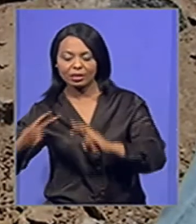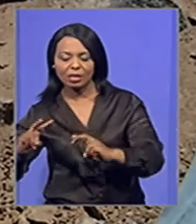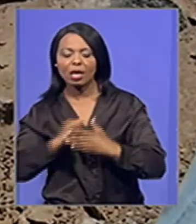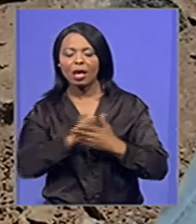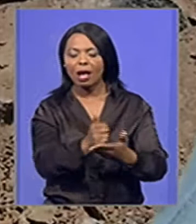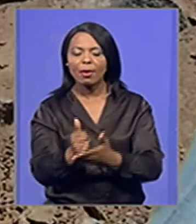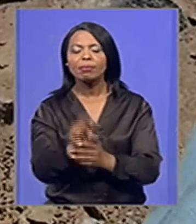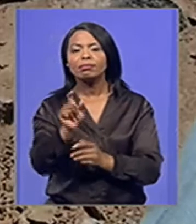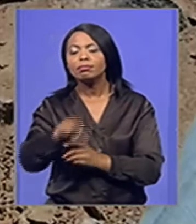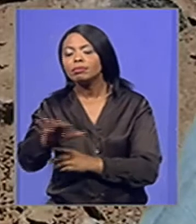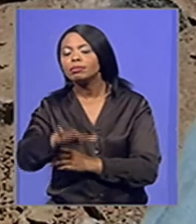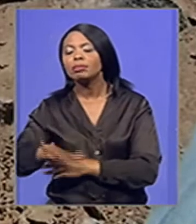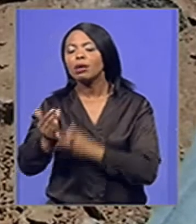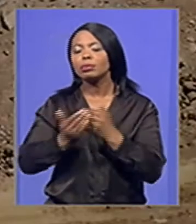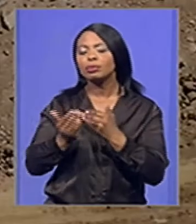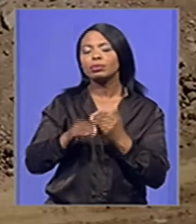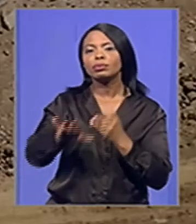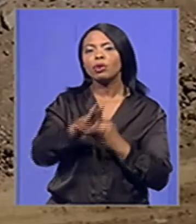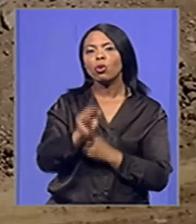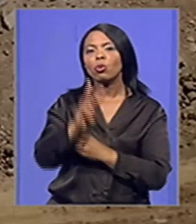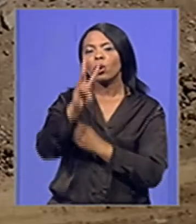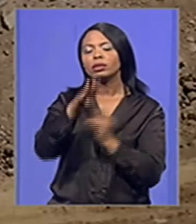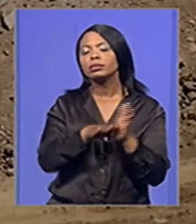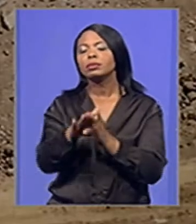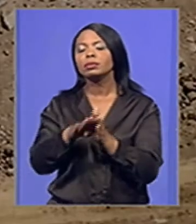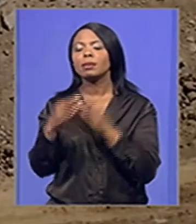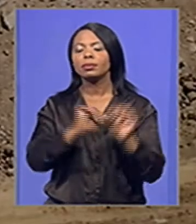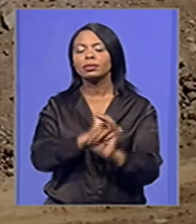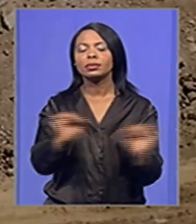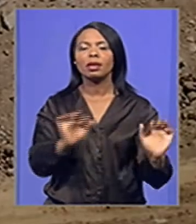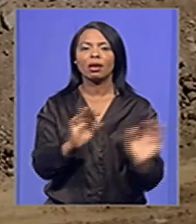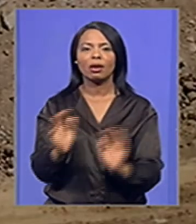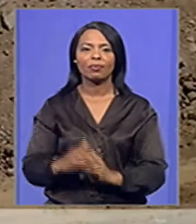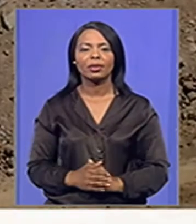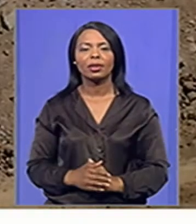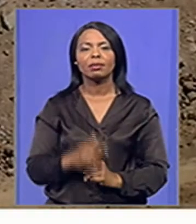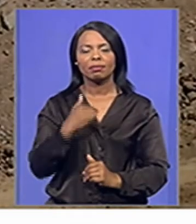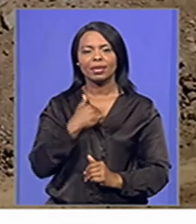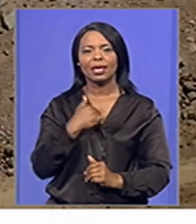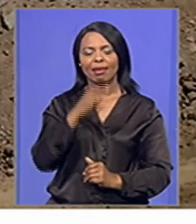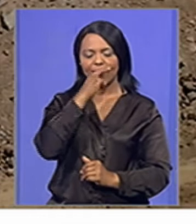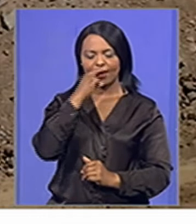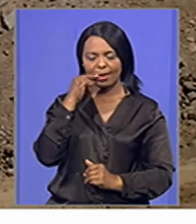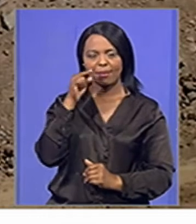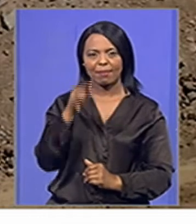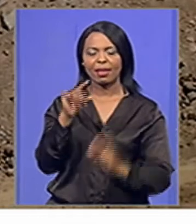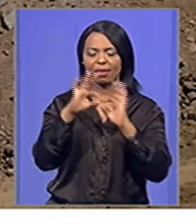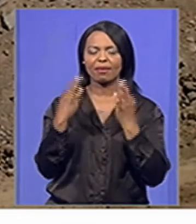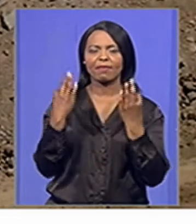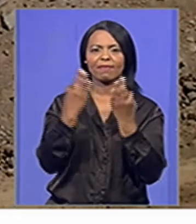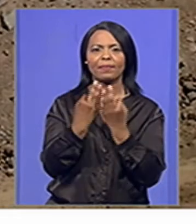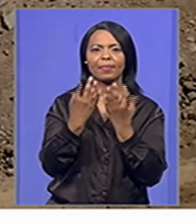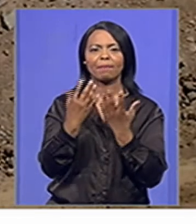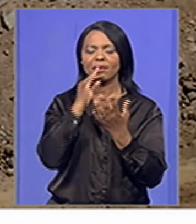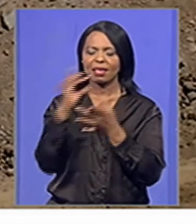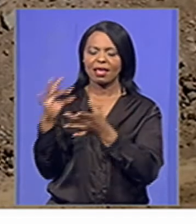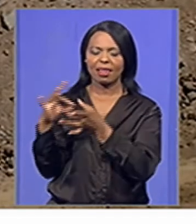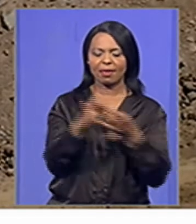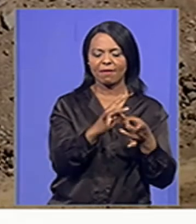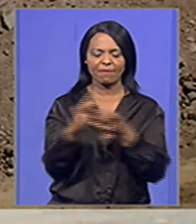rona ba ileng gore ba teng mo bokone bophirima. Nka itumela ha ka nna Lefika jaaka dina la tsone gore di tshwaraganye batho ba rona